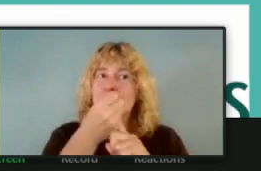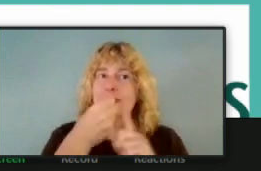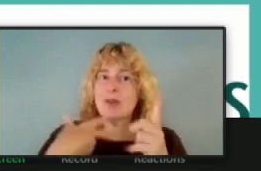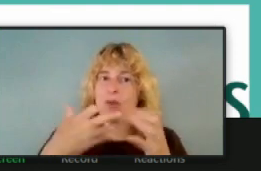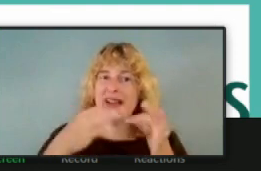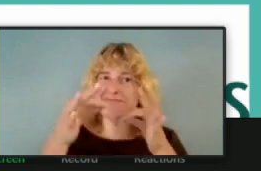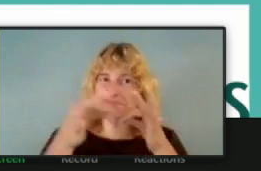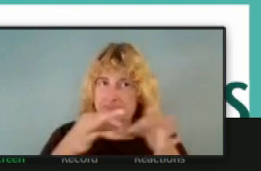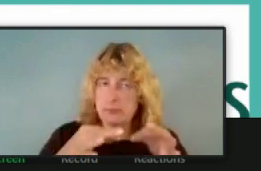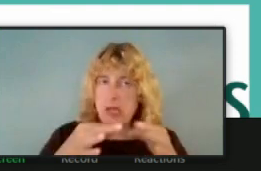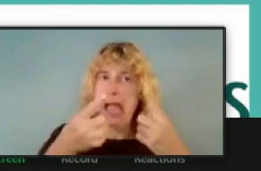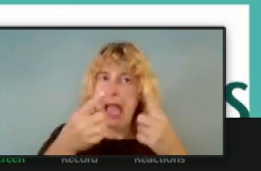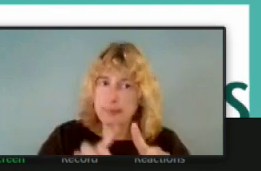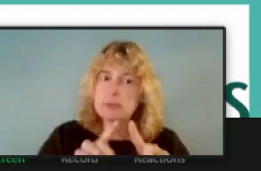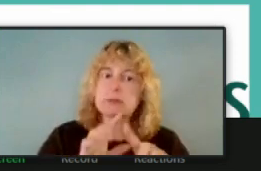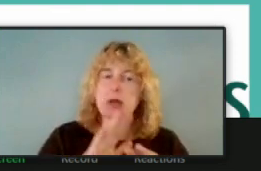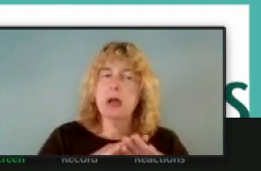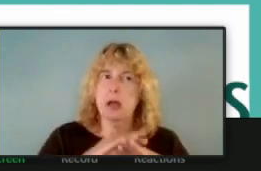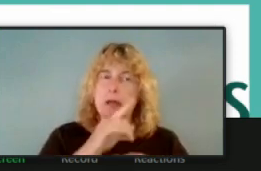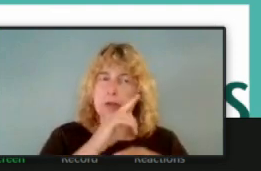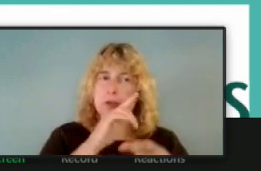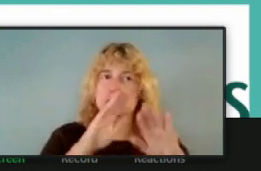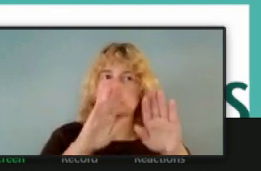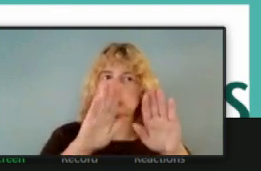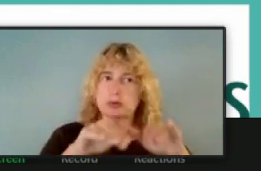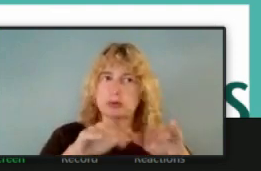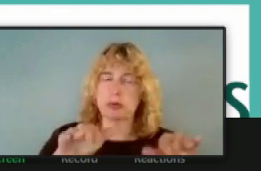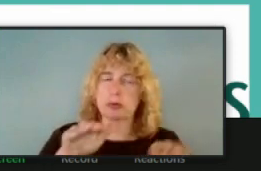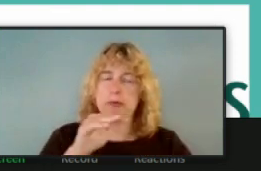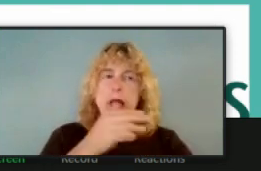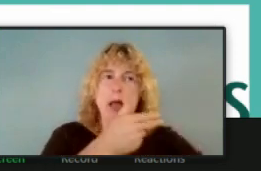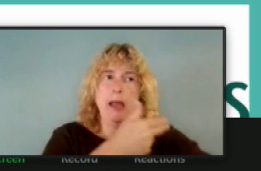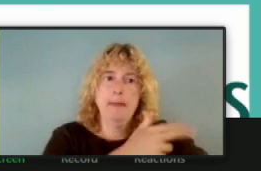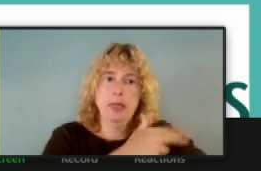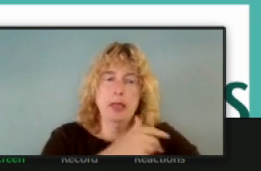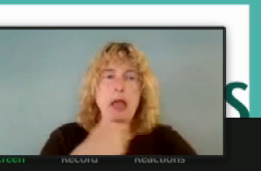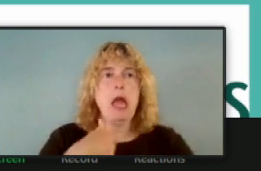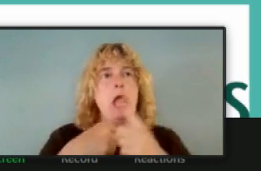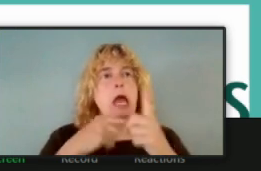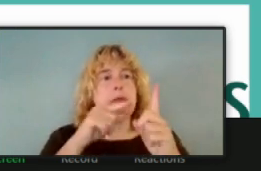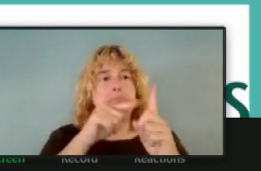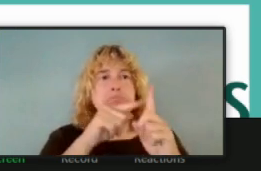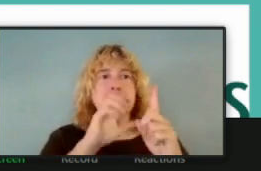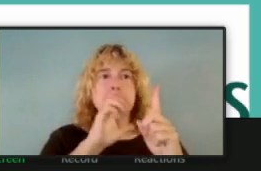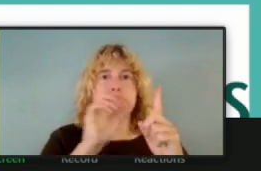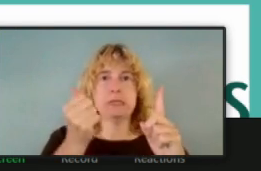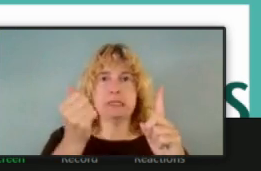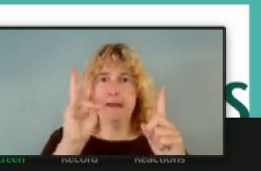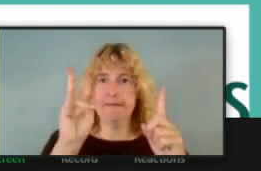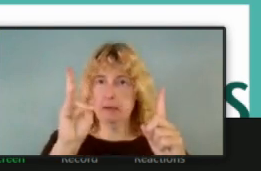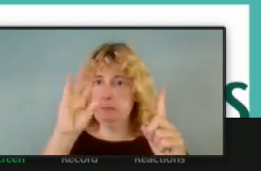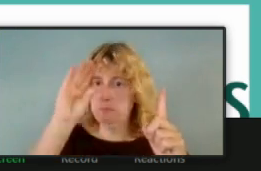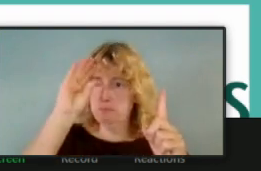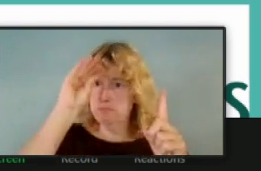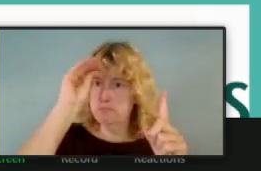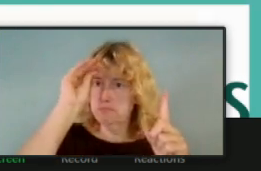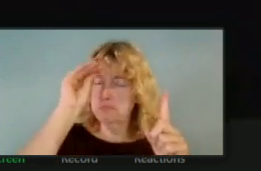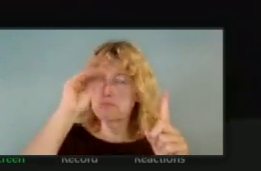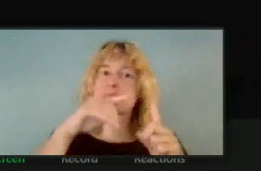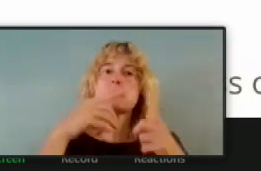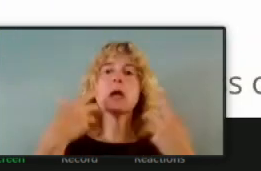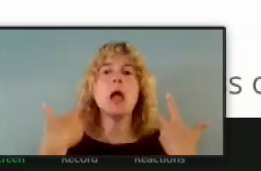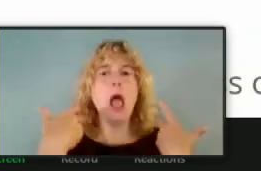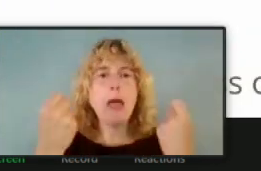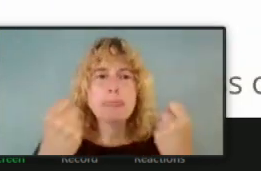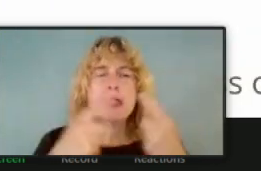quickly, and I tried to put it as simply as I can. We had an extremely healthy 17-year-old male come in with fever and